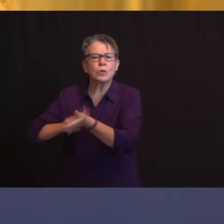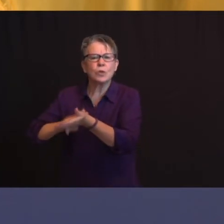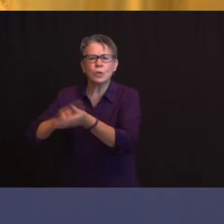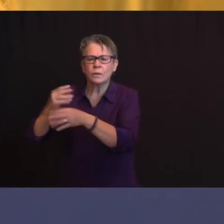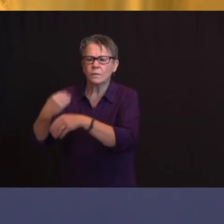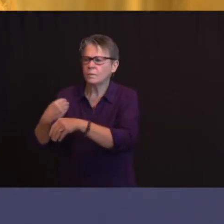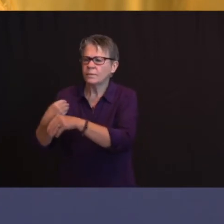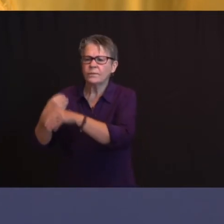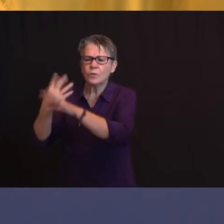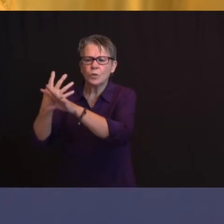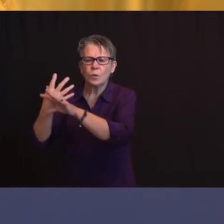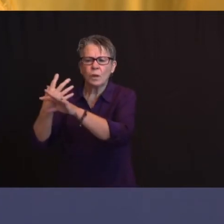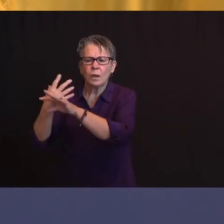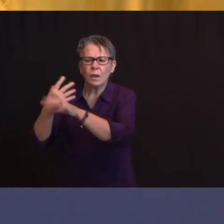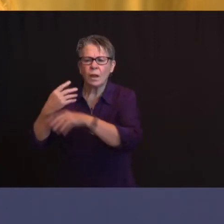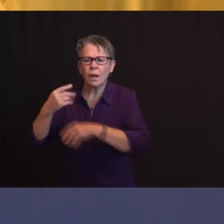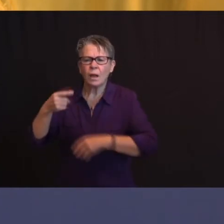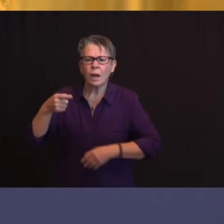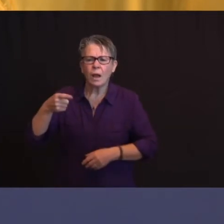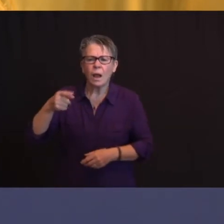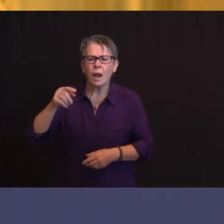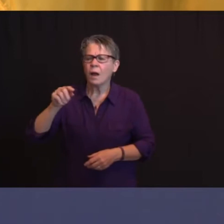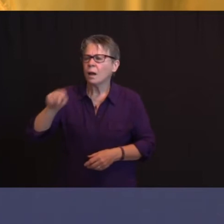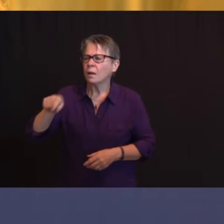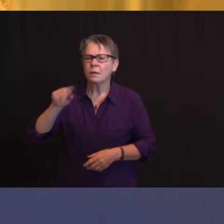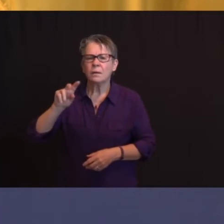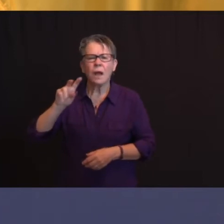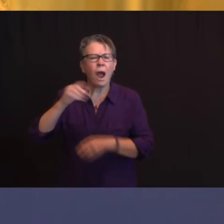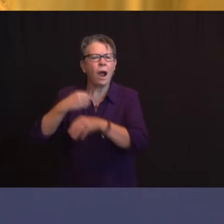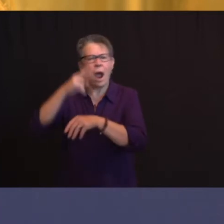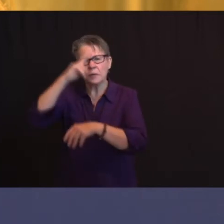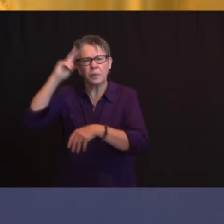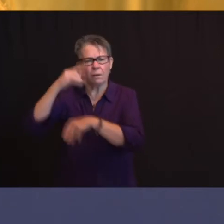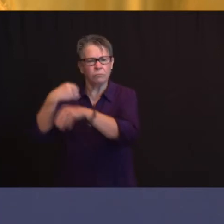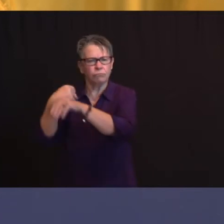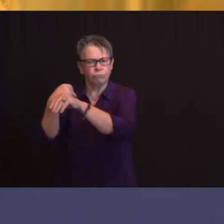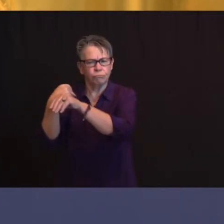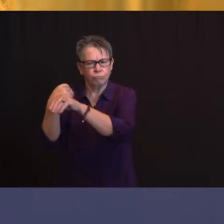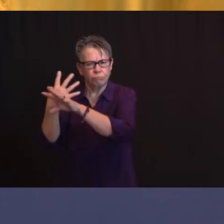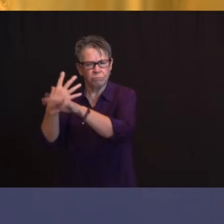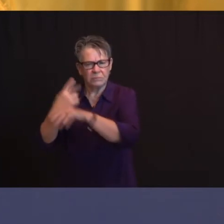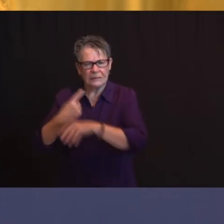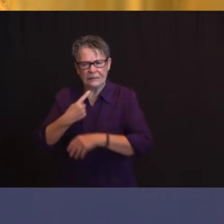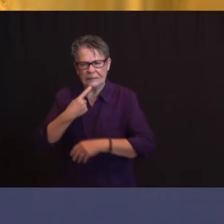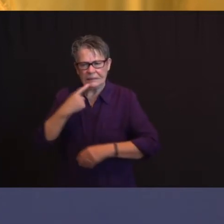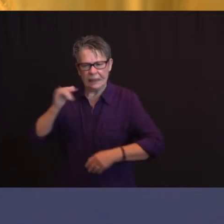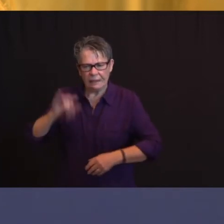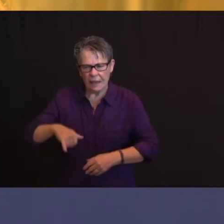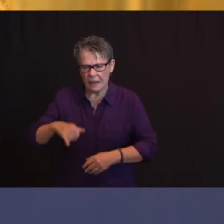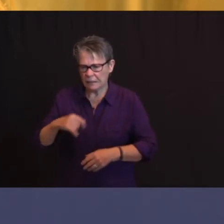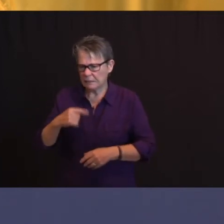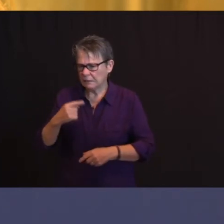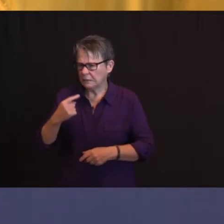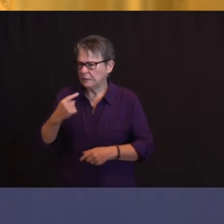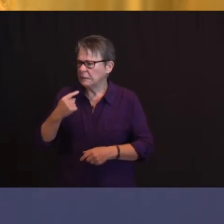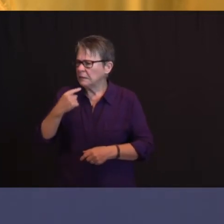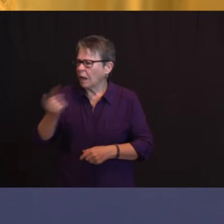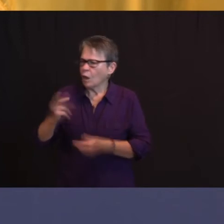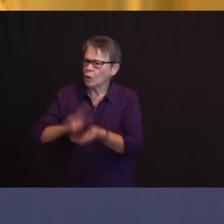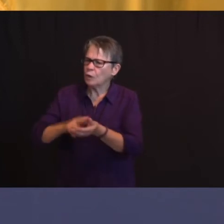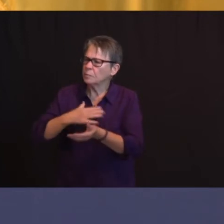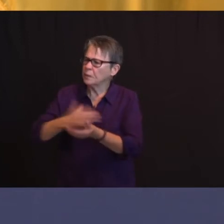for COVID-19 to come into work if they haven't had a fever or other symptoms in 48 hours. HPAE says that it filed a complaint